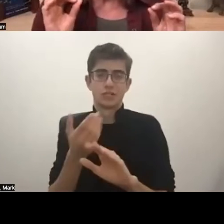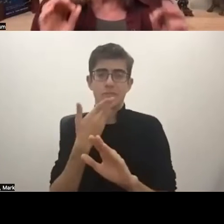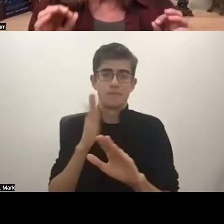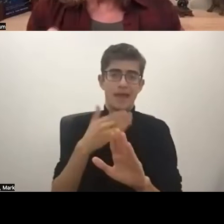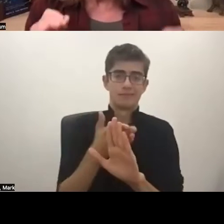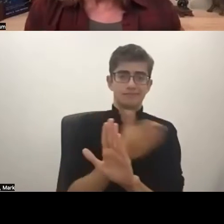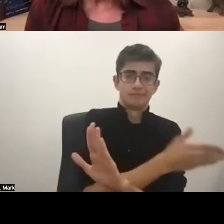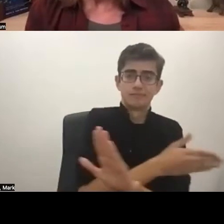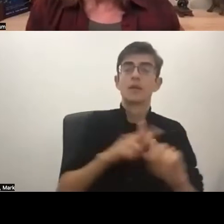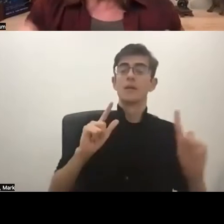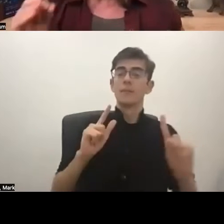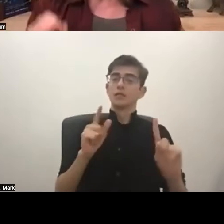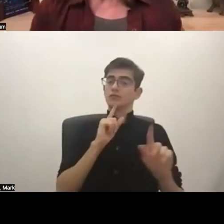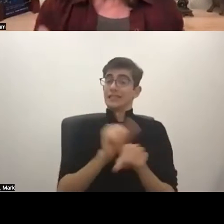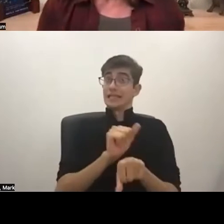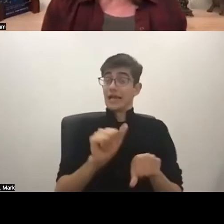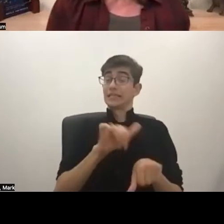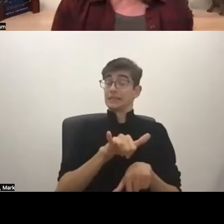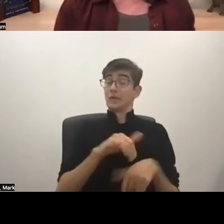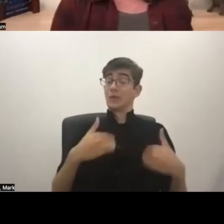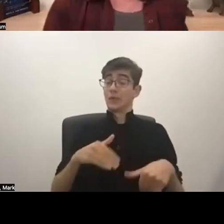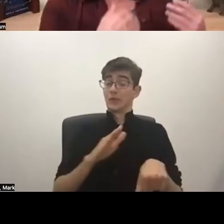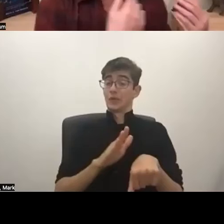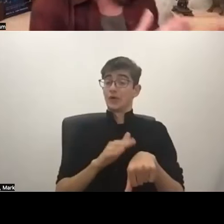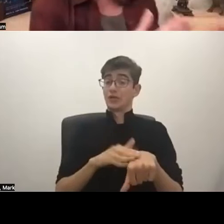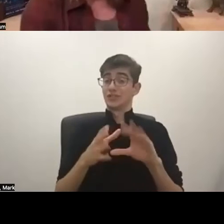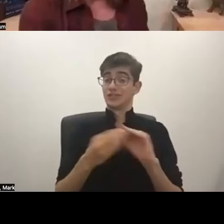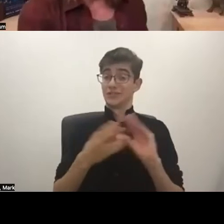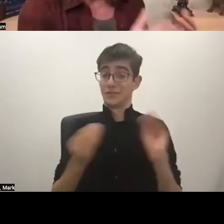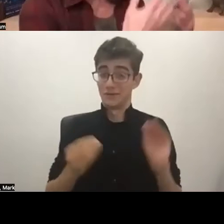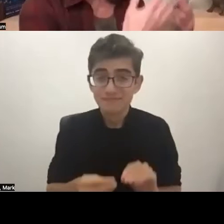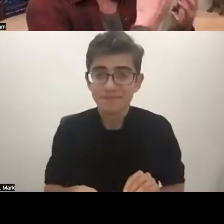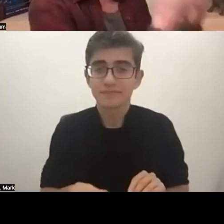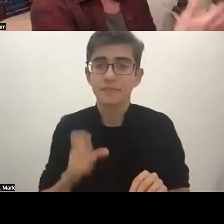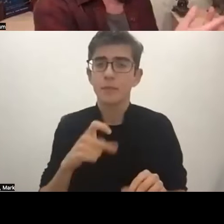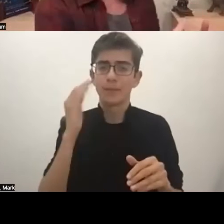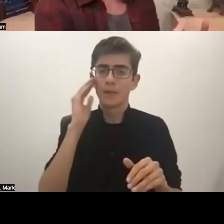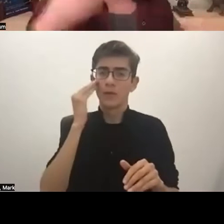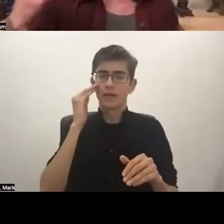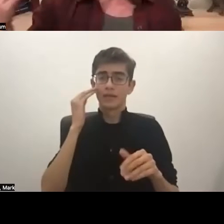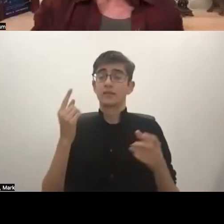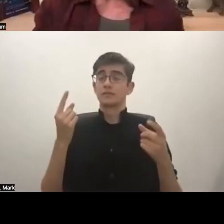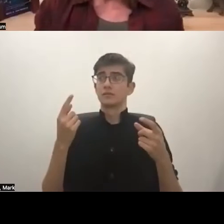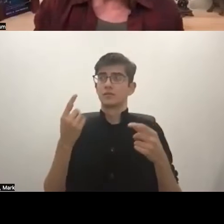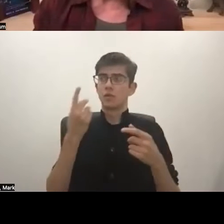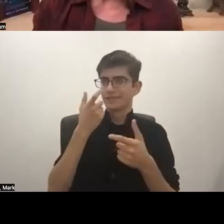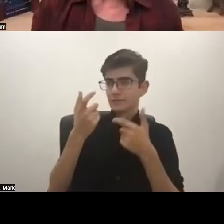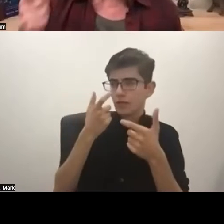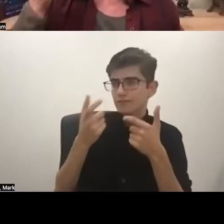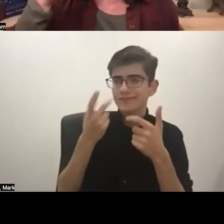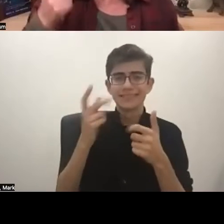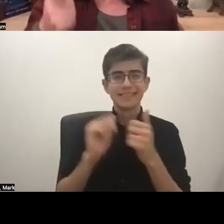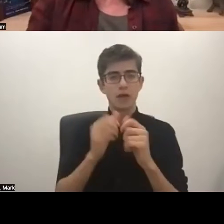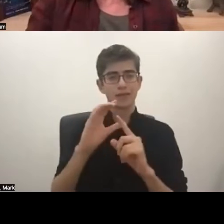tale. We do need to make sure that as green amendments, as the New York Green Amendment is used, and as amendments are passed in other